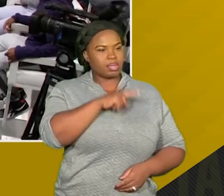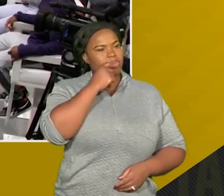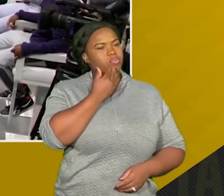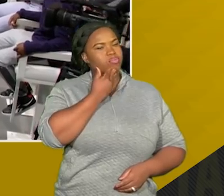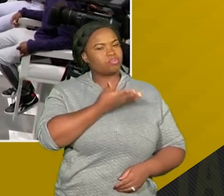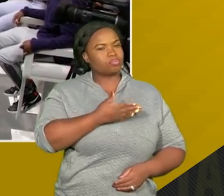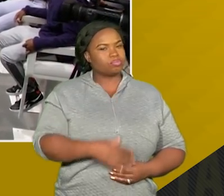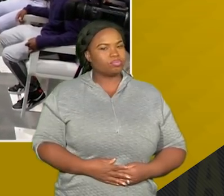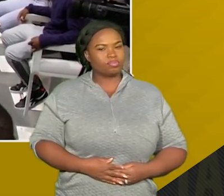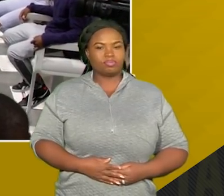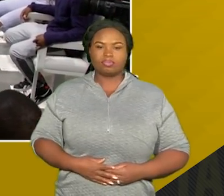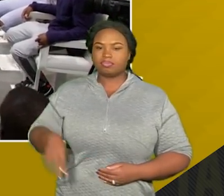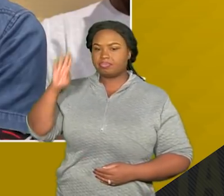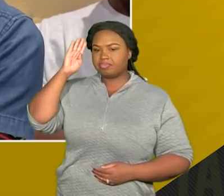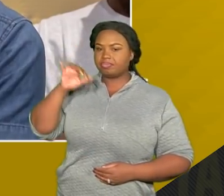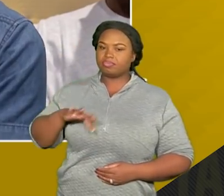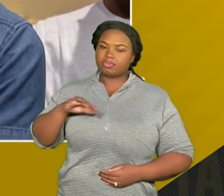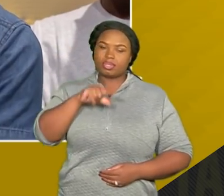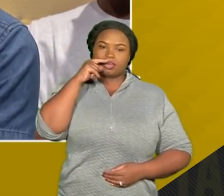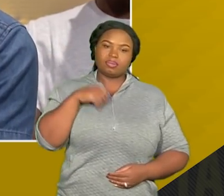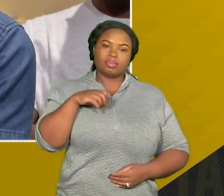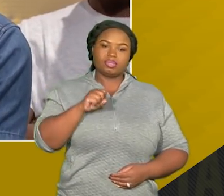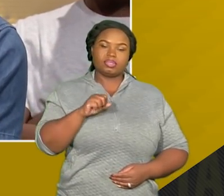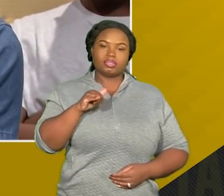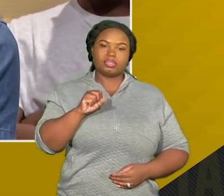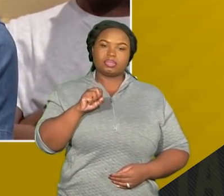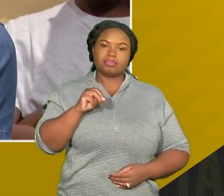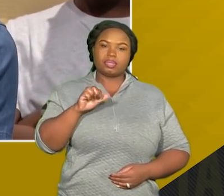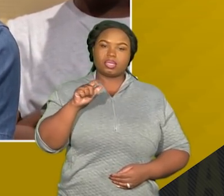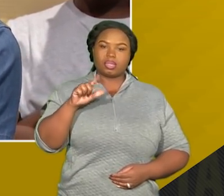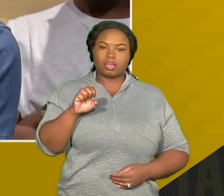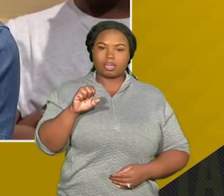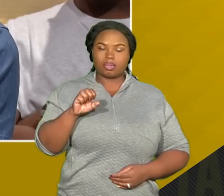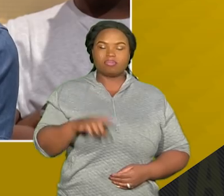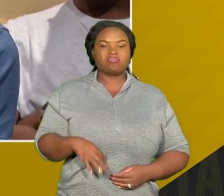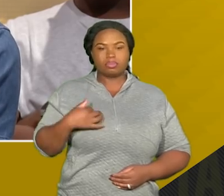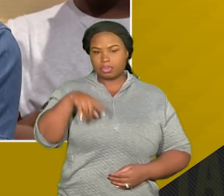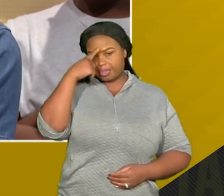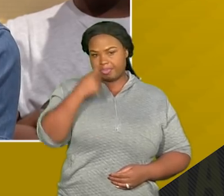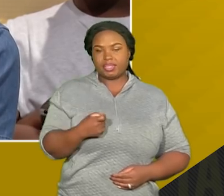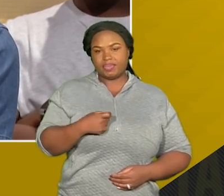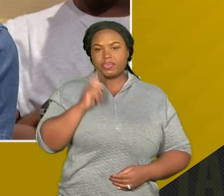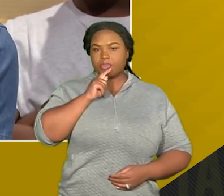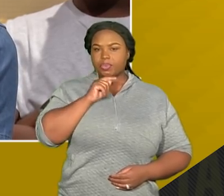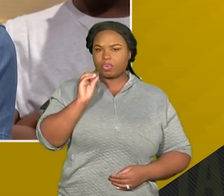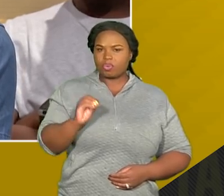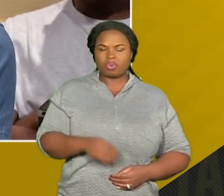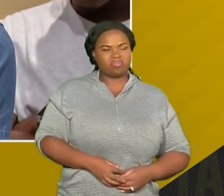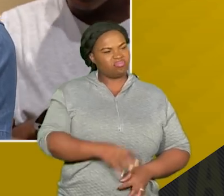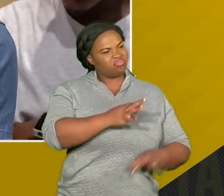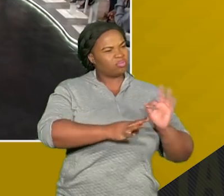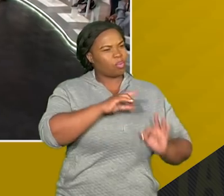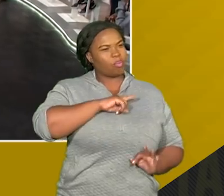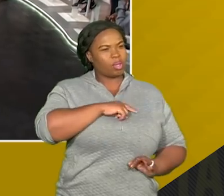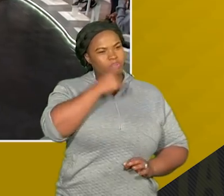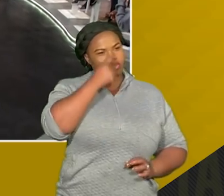lago Hello everyone. Kamalam Sesam Keleyeko. I do believe in witchcraft. Okay, tell us a little bit about why Utepa